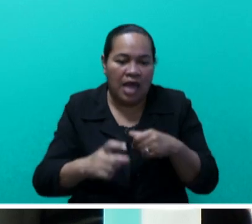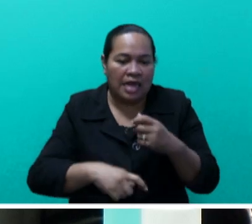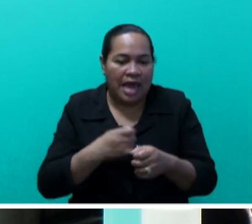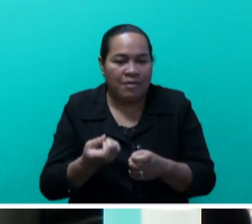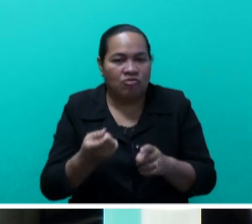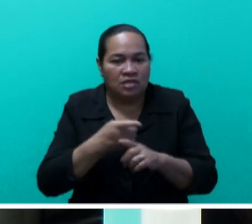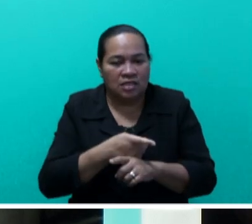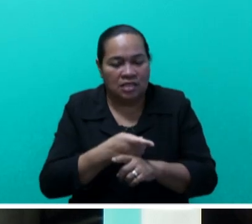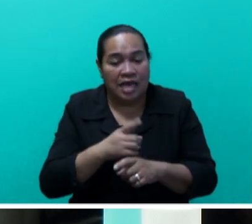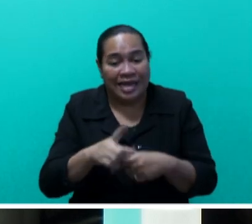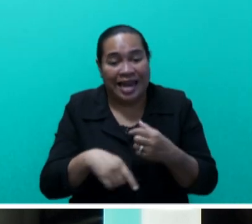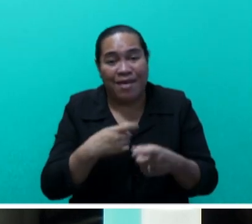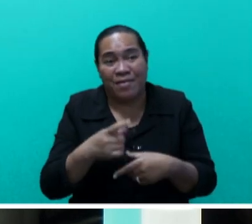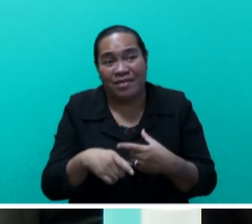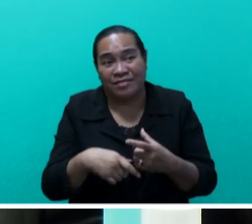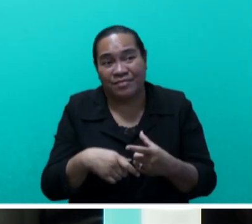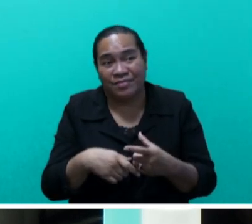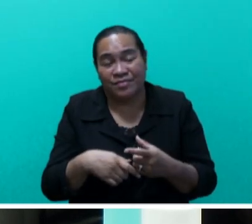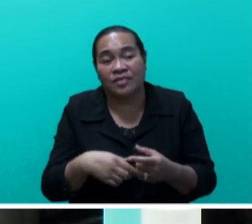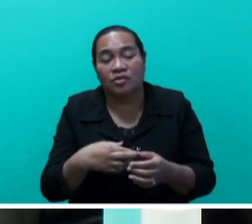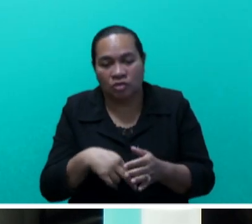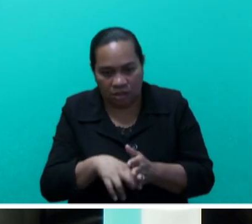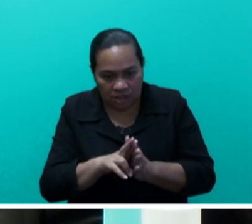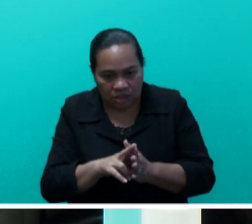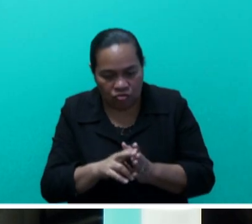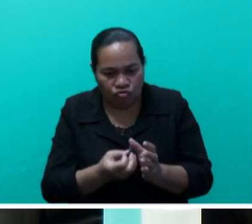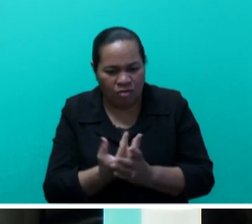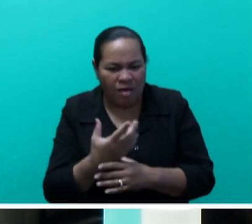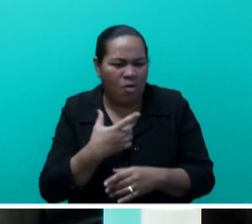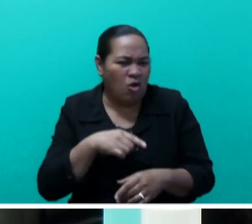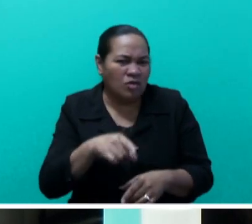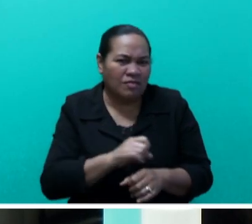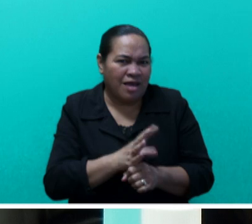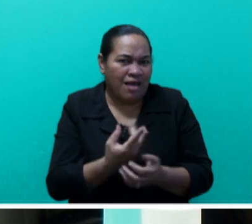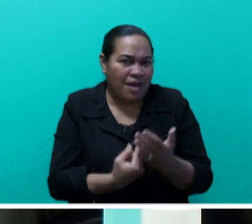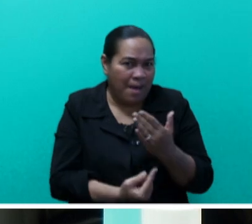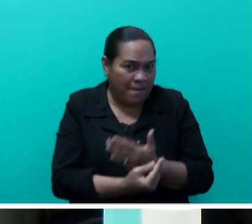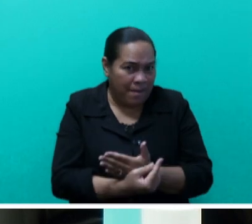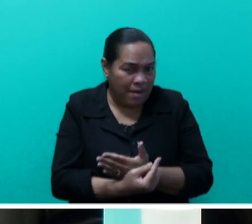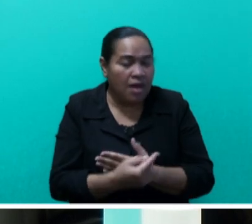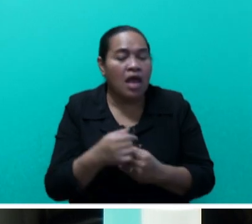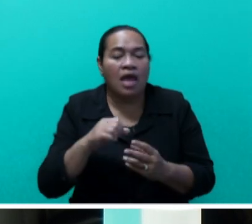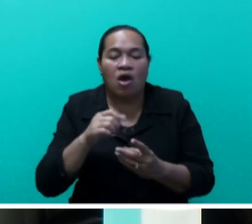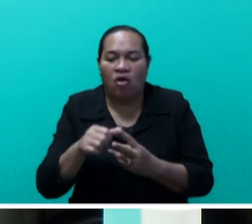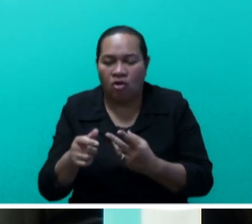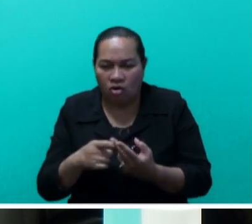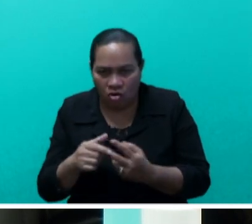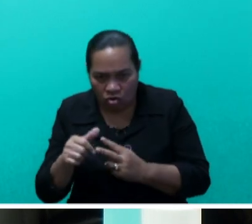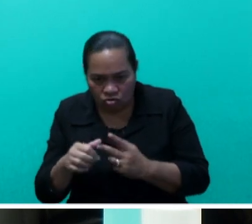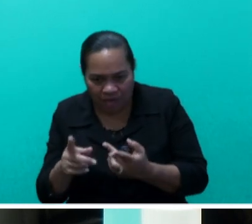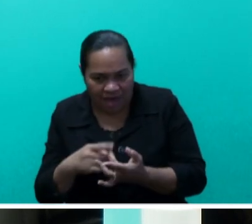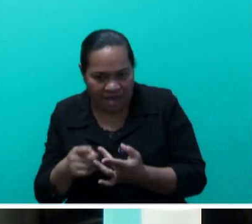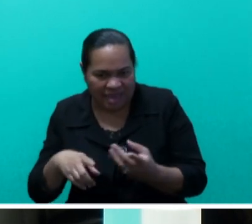growth, both undermined by COVID pandemic and disasters. So while